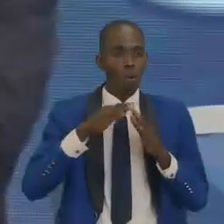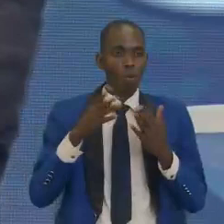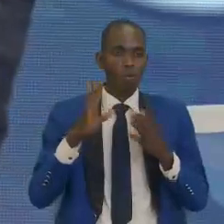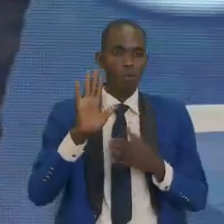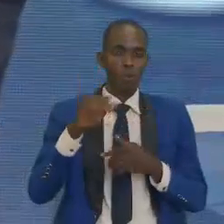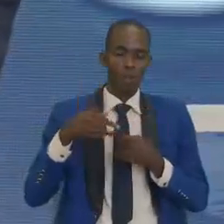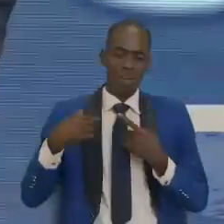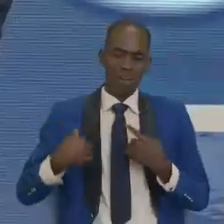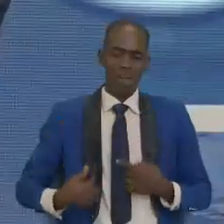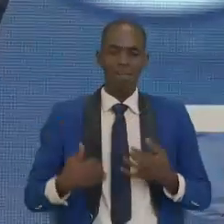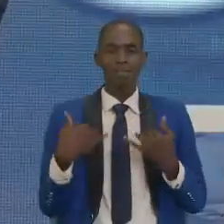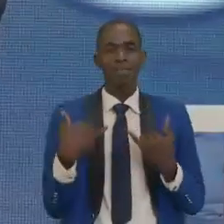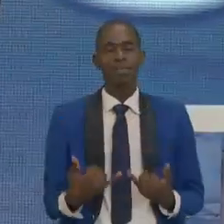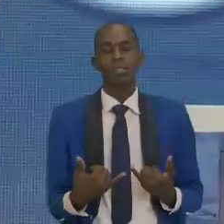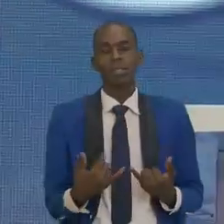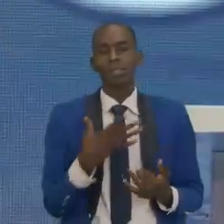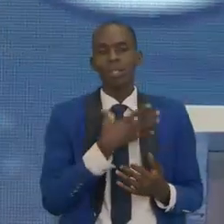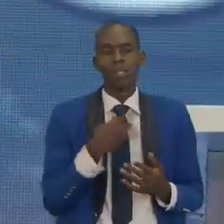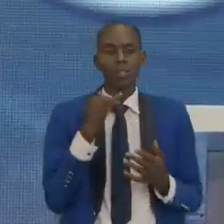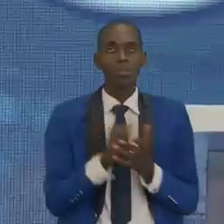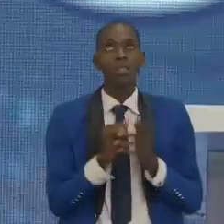And you say, Lord, I believe.